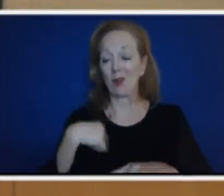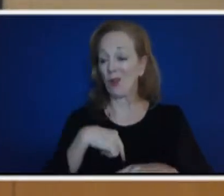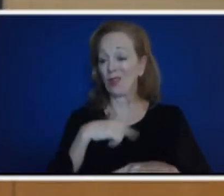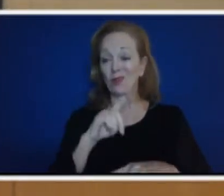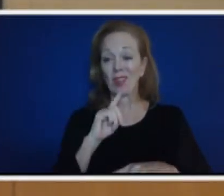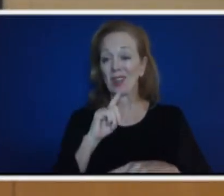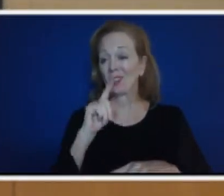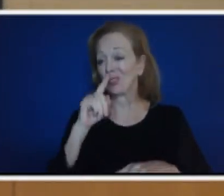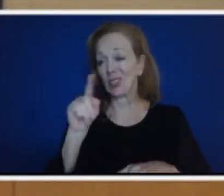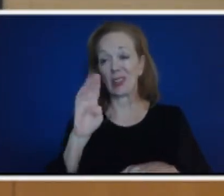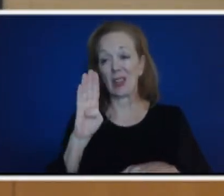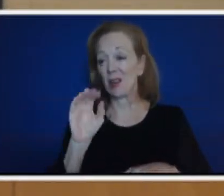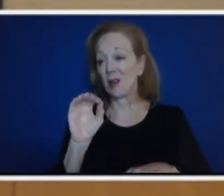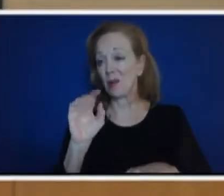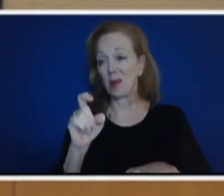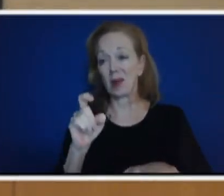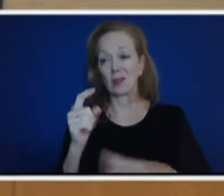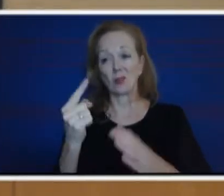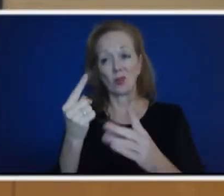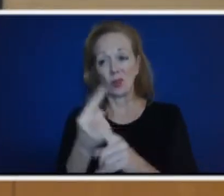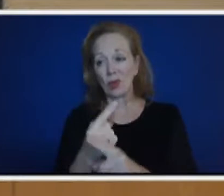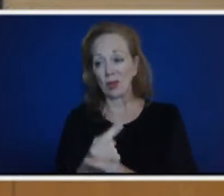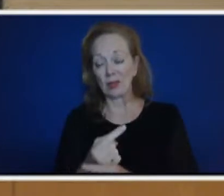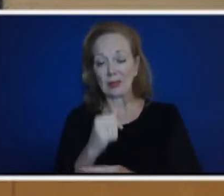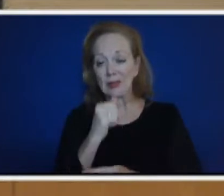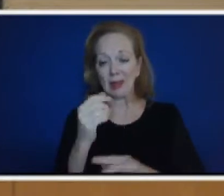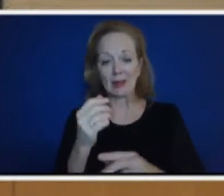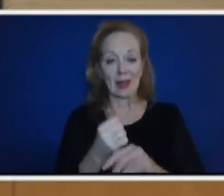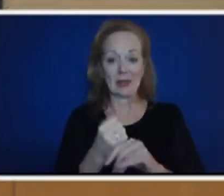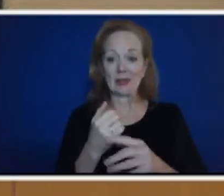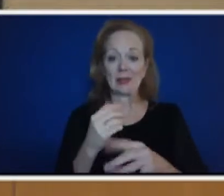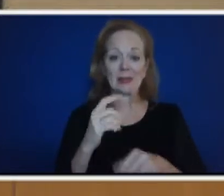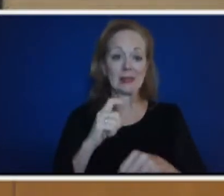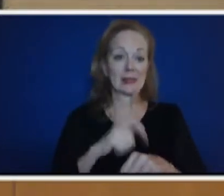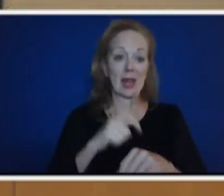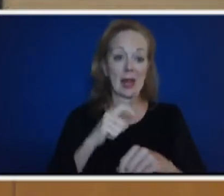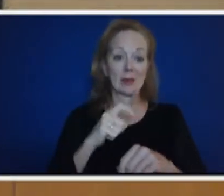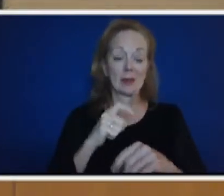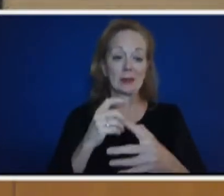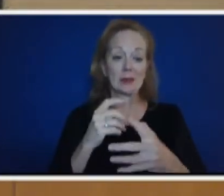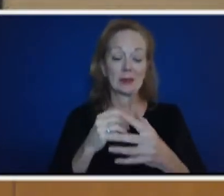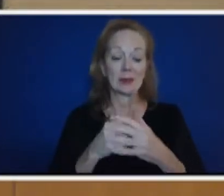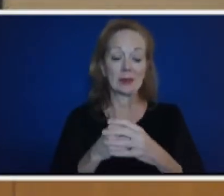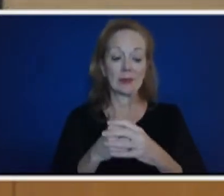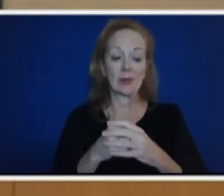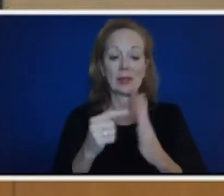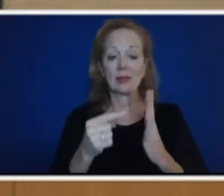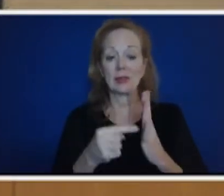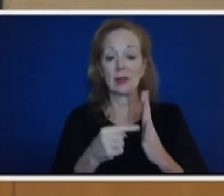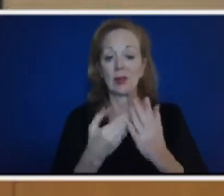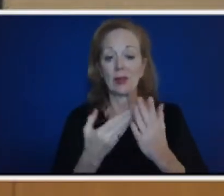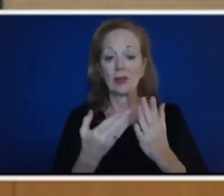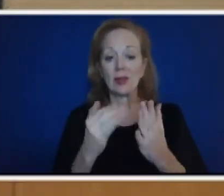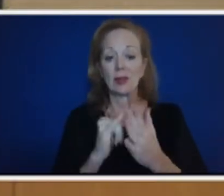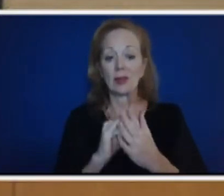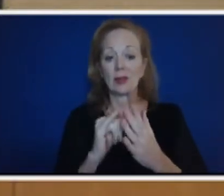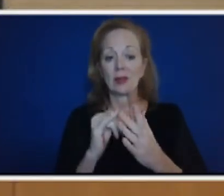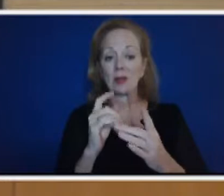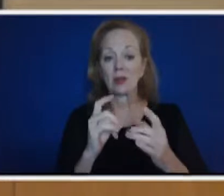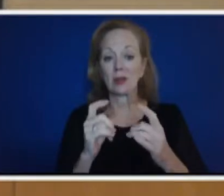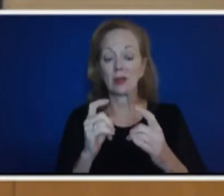check that box very regularly, so we didn't get it, in a timely manner. So, sometimes there's things out of our control